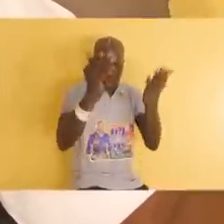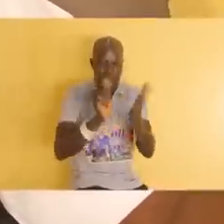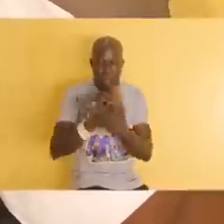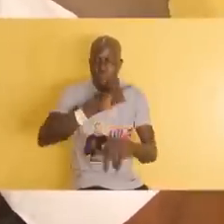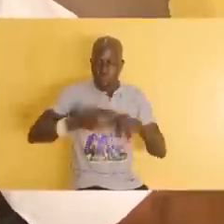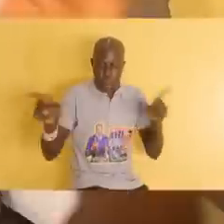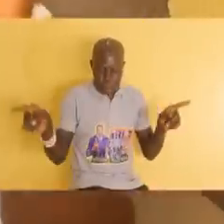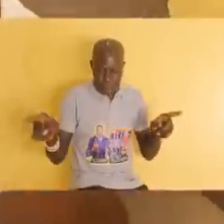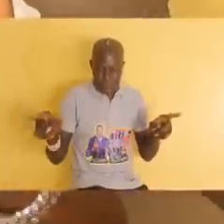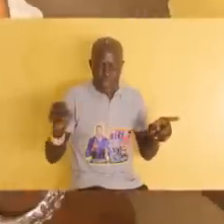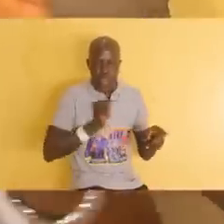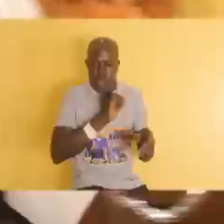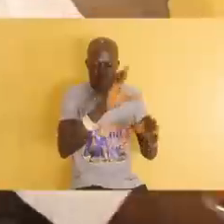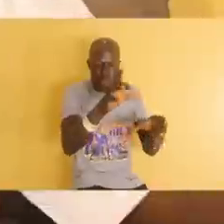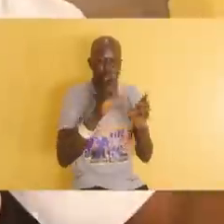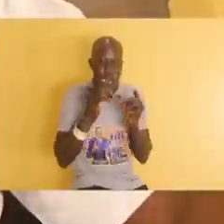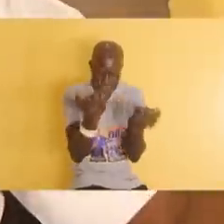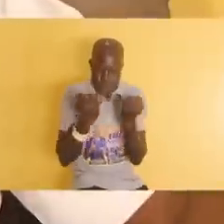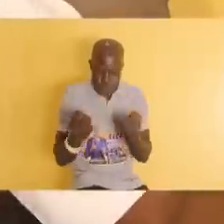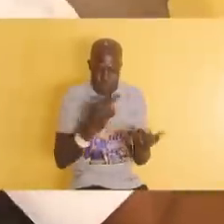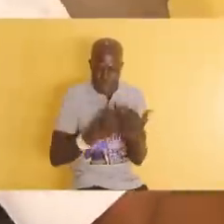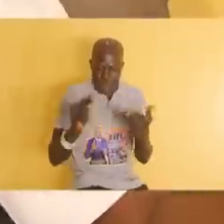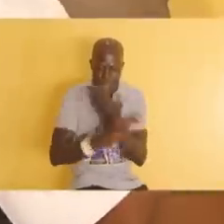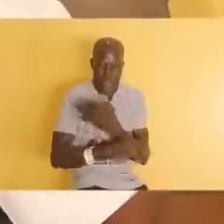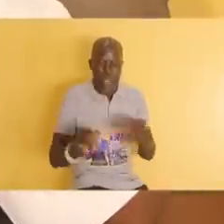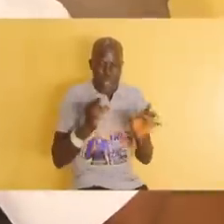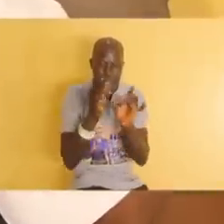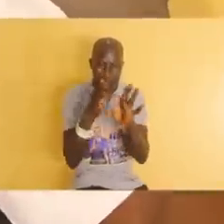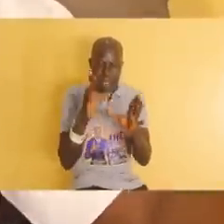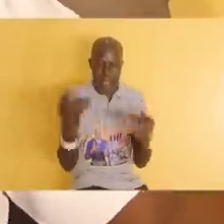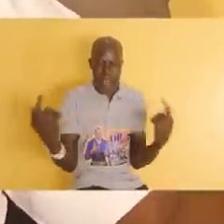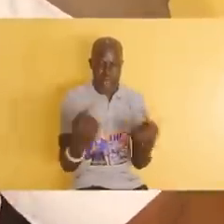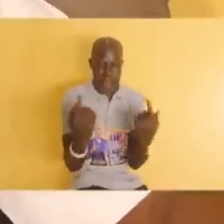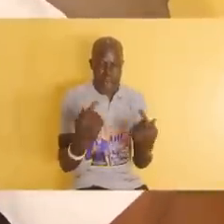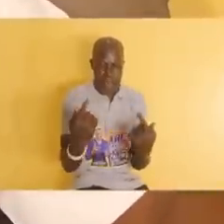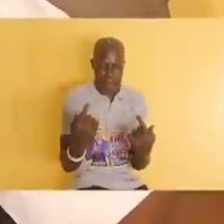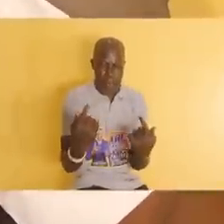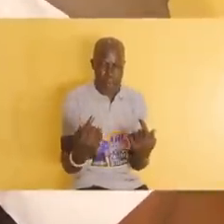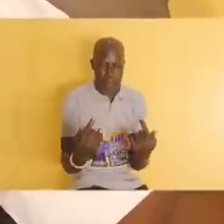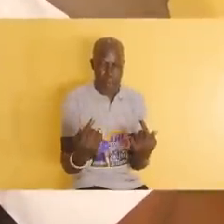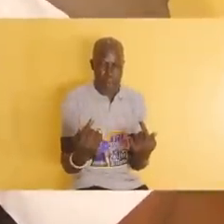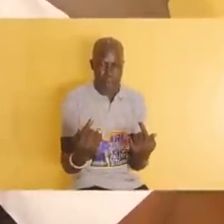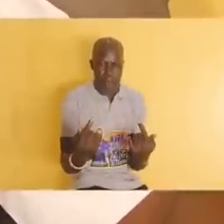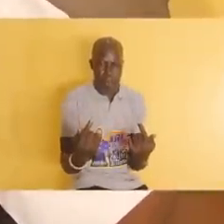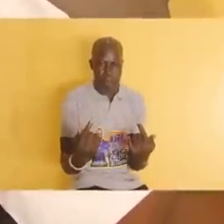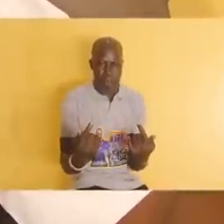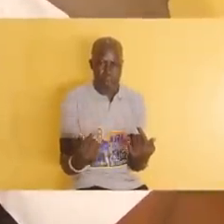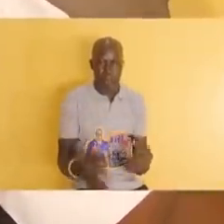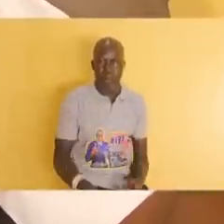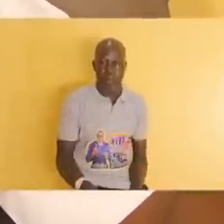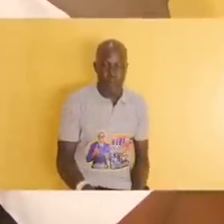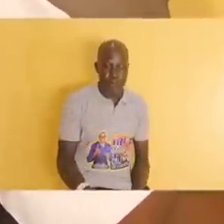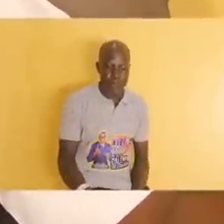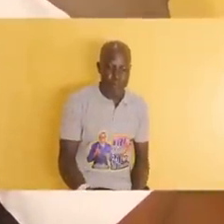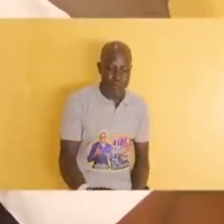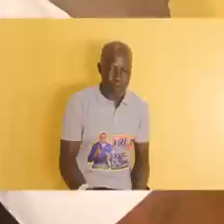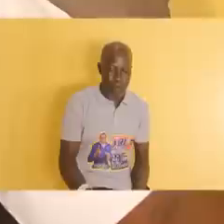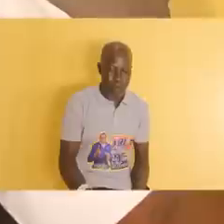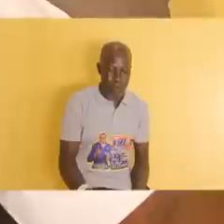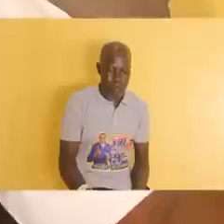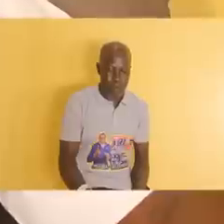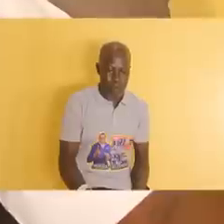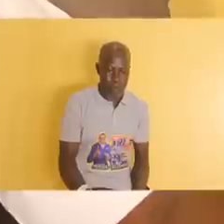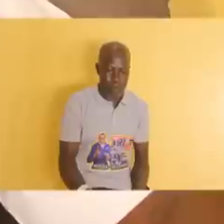you amen o fe ododo he want the righteous o de ko ira essence and it is sin e ka bibeli nitori na ni olorun ani olorun